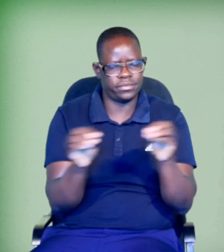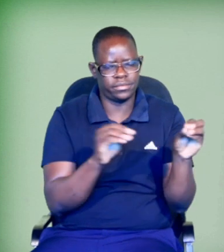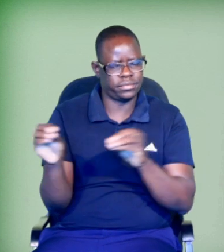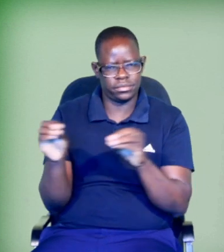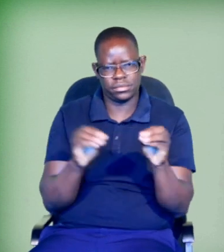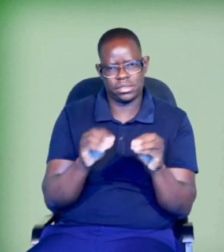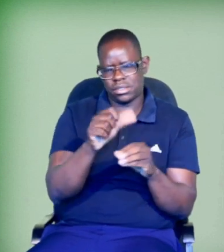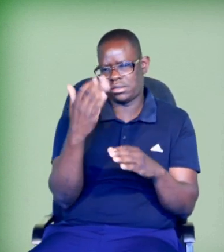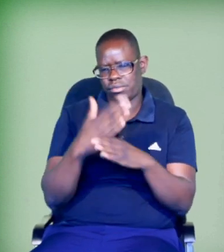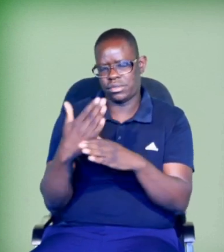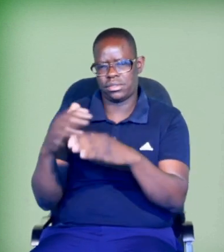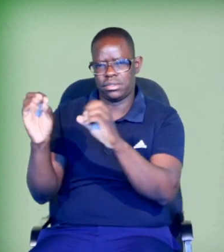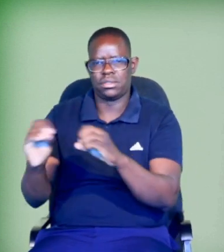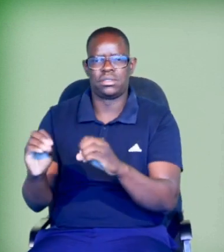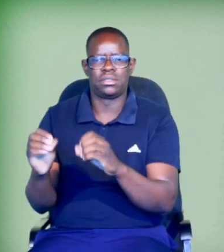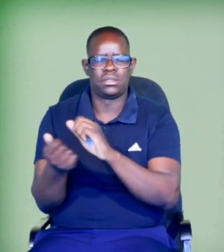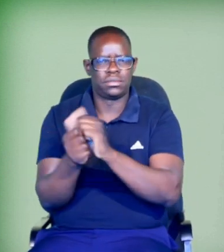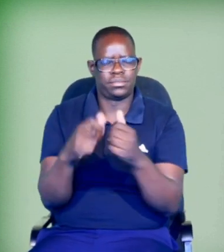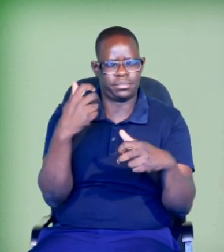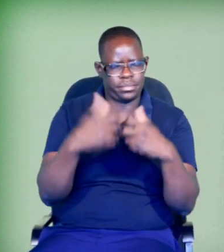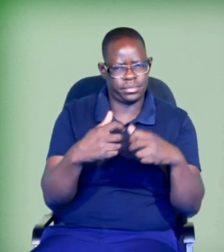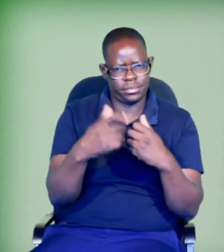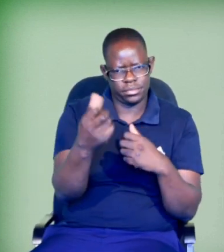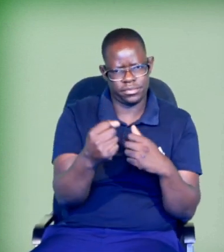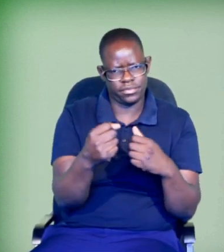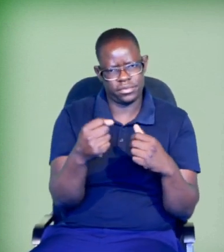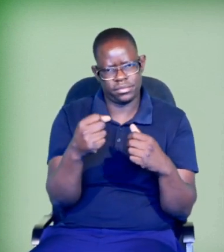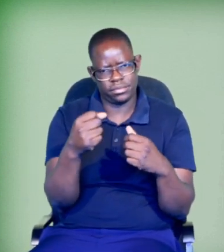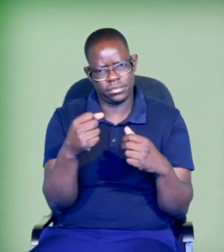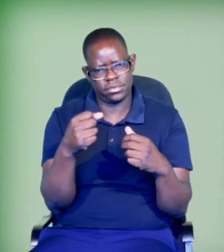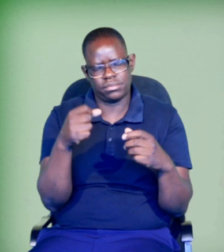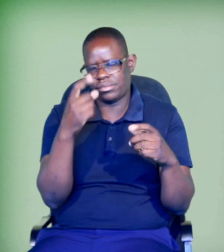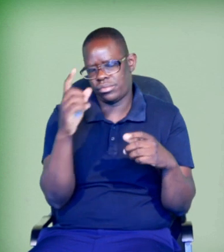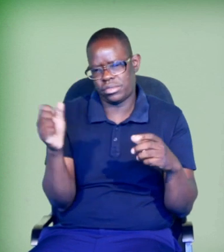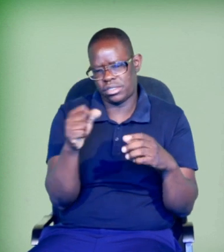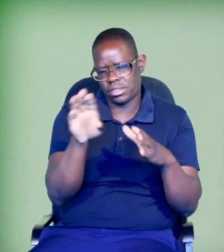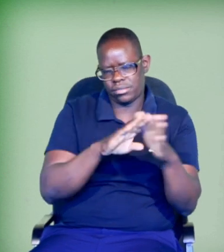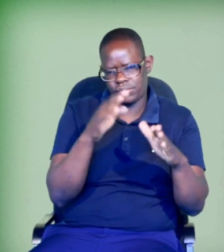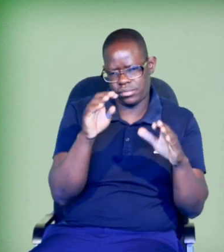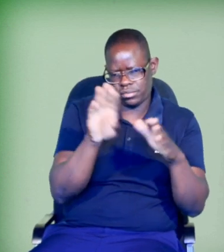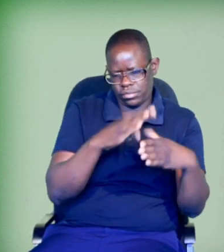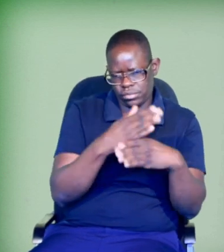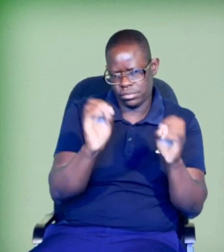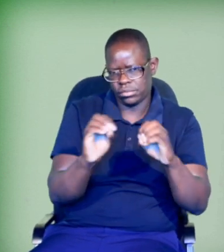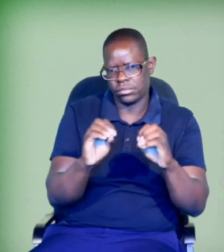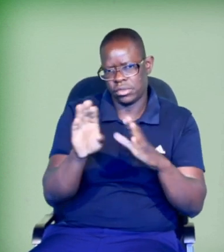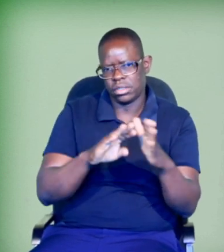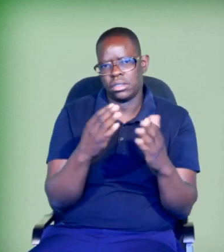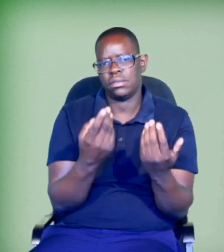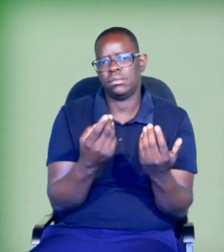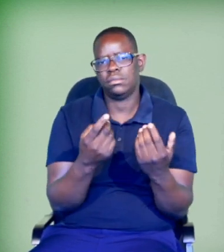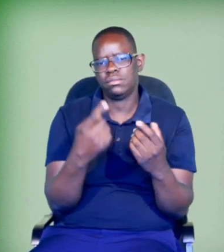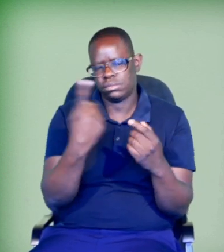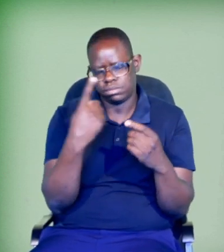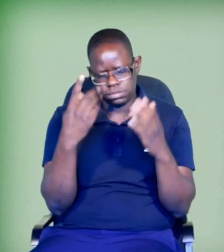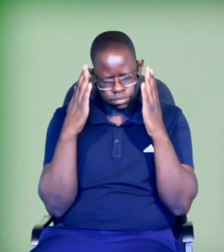to perform other tasks, which could eventually cause problems during periods of staff absence. Meaning, people get used to doing only